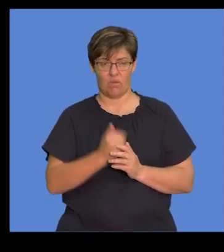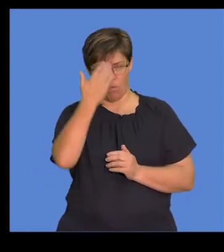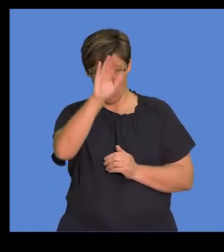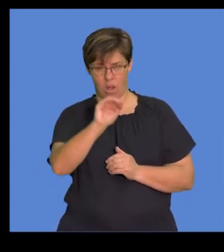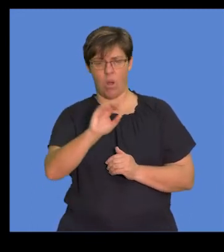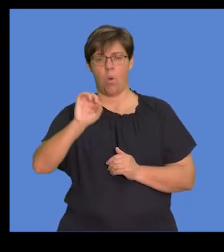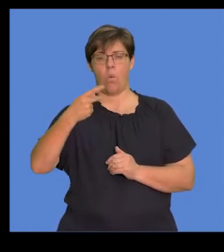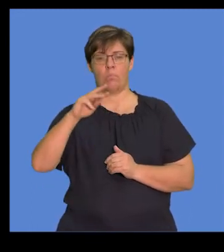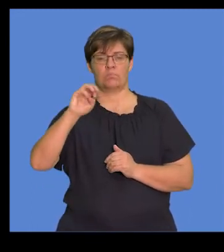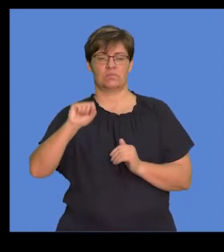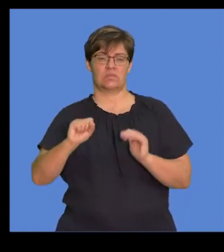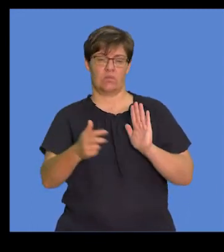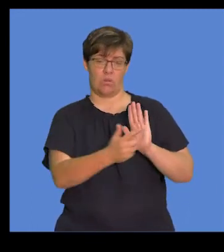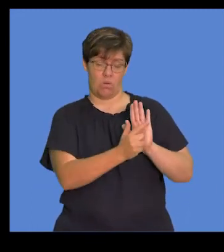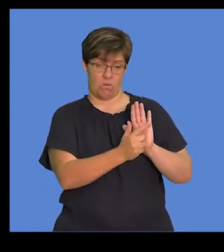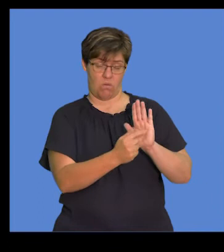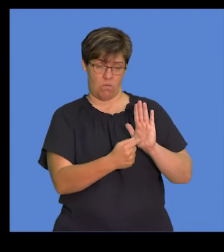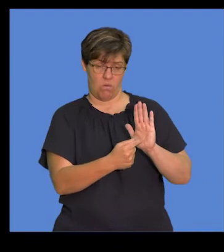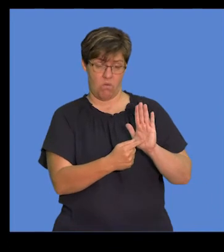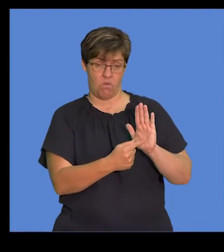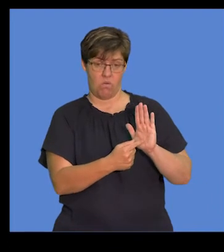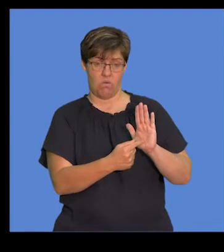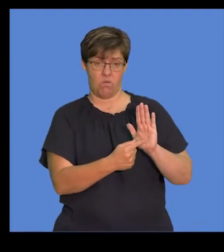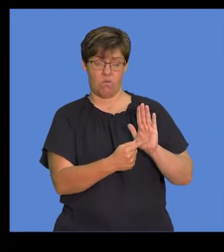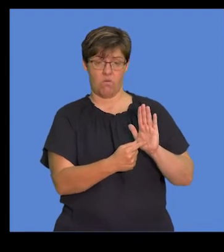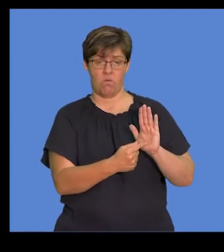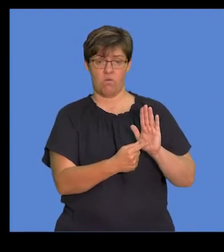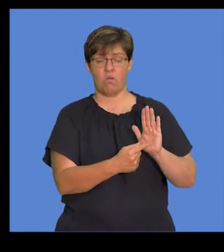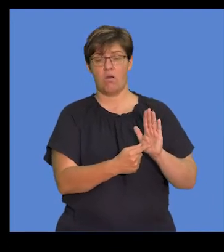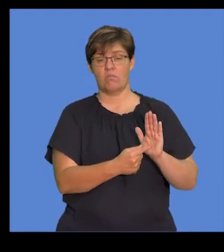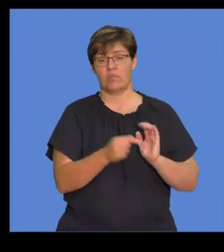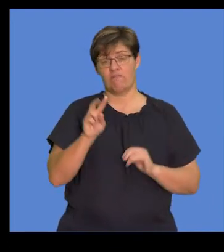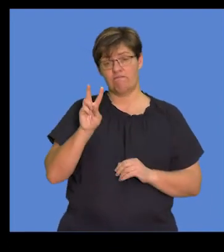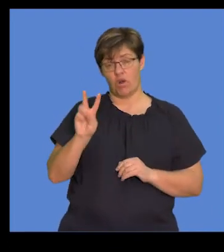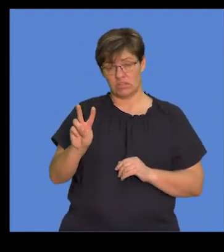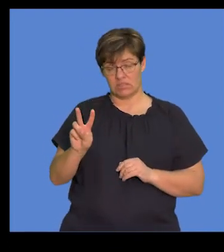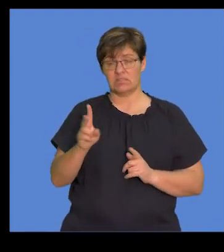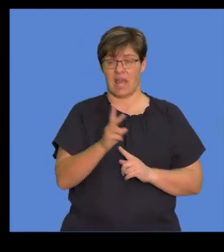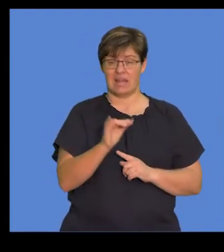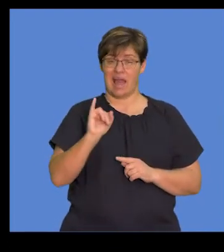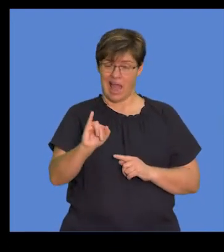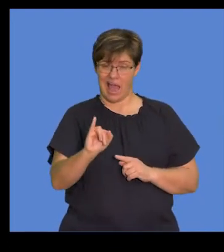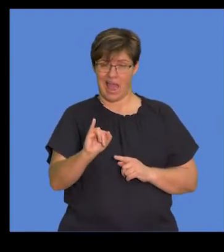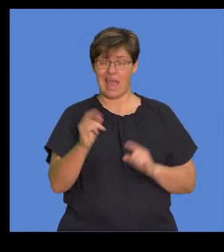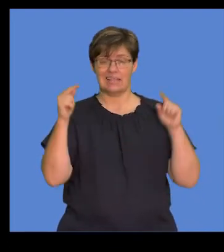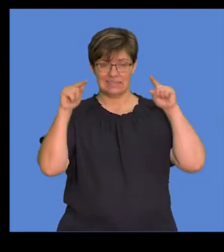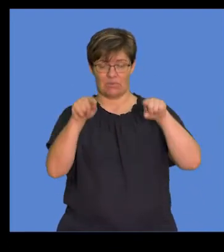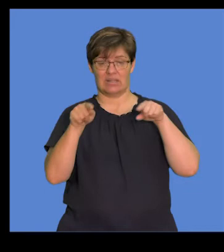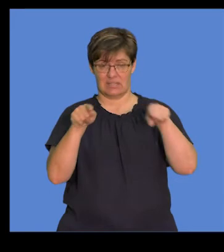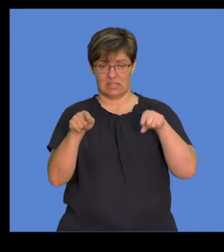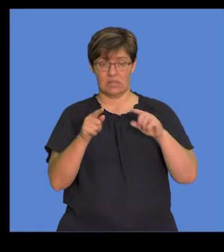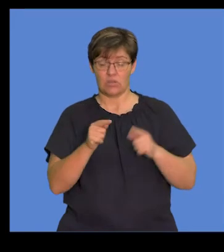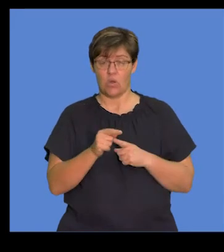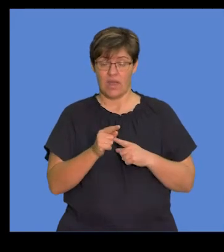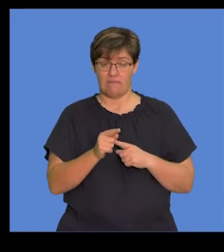increases. So we know from Ohm's law that current and voltage are actually, directly proportional.